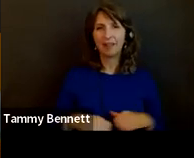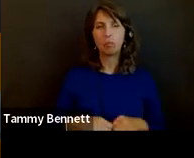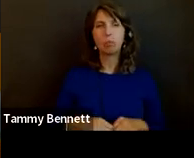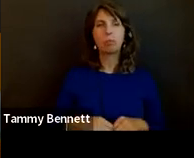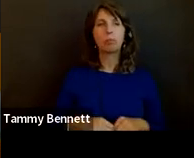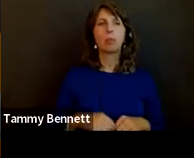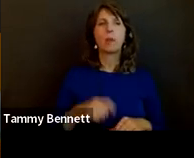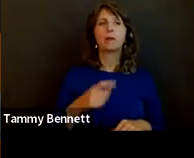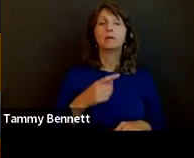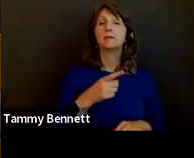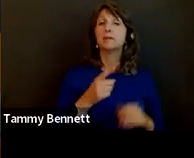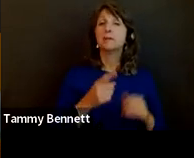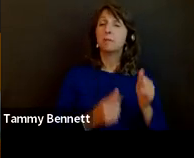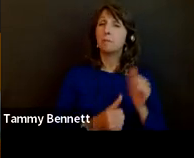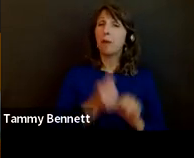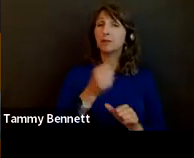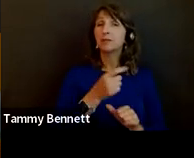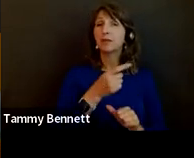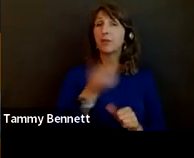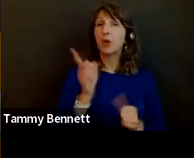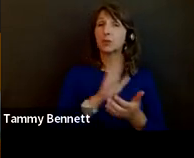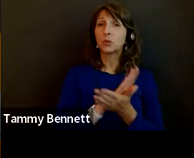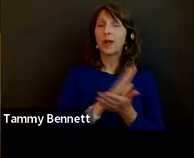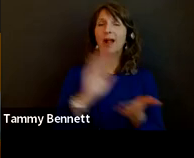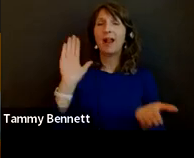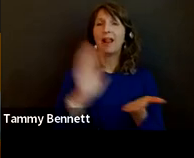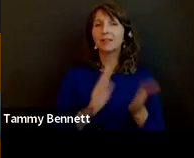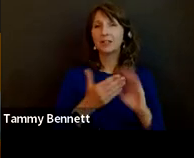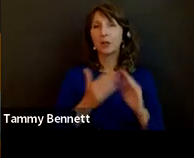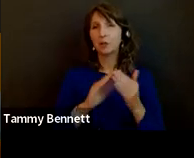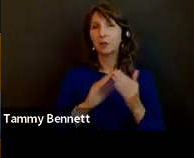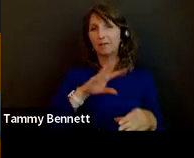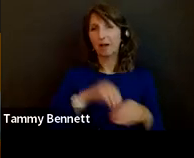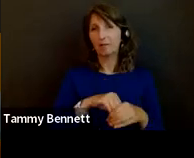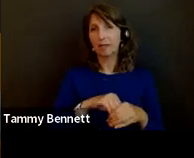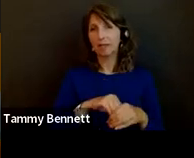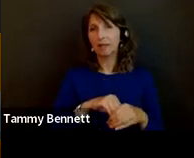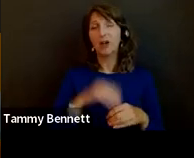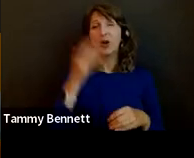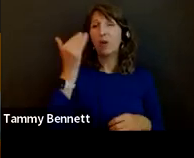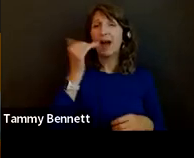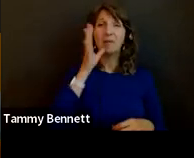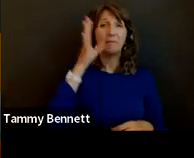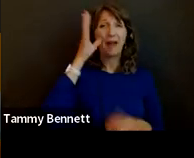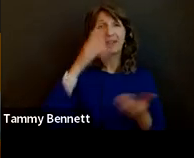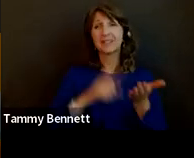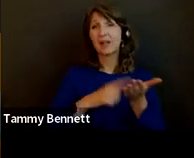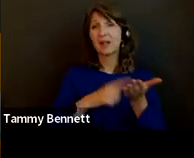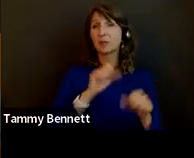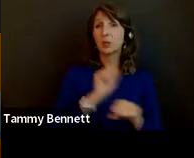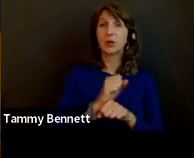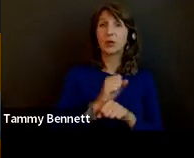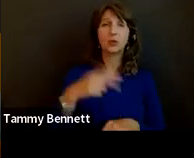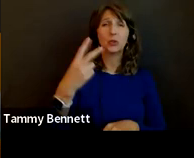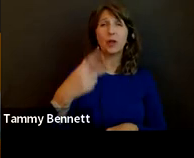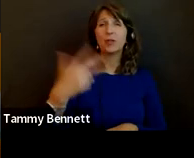involvement. A lot of that is because the parents are busy trying to make a living to support their families. Some of them take on 2 or 3 jobs, and